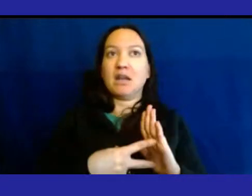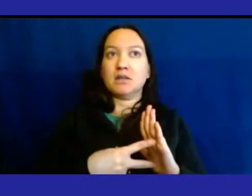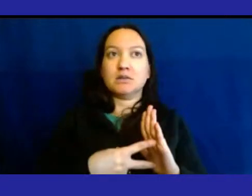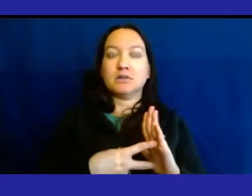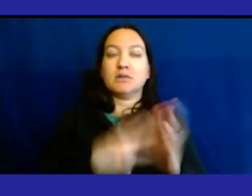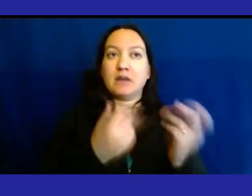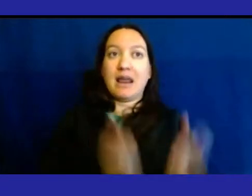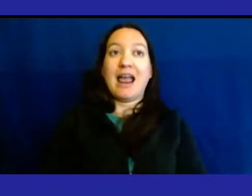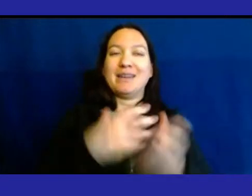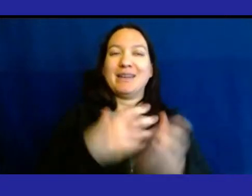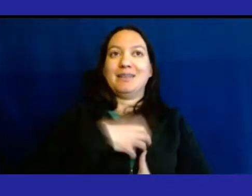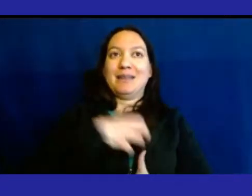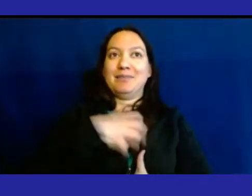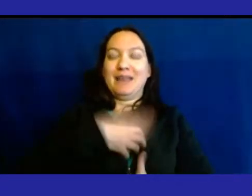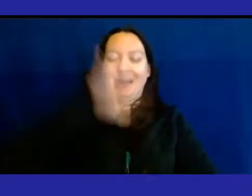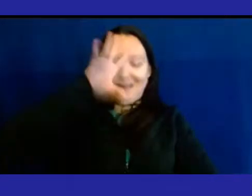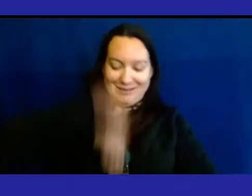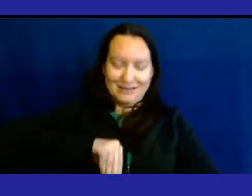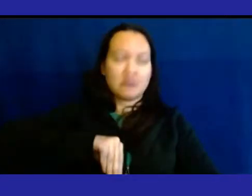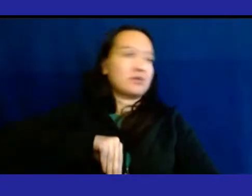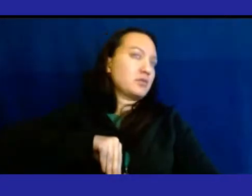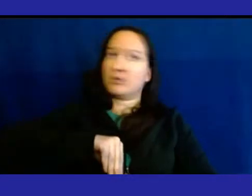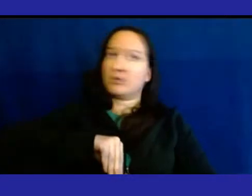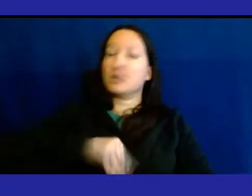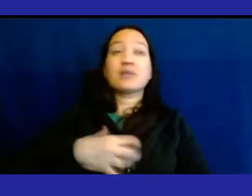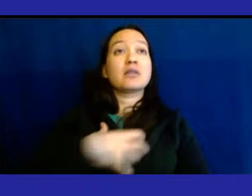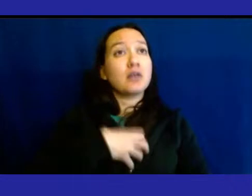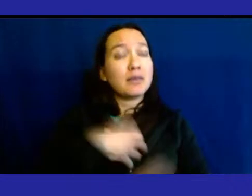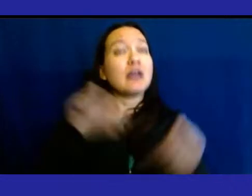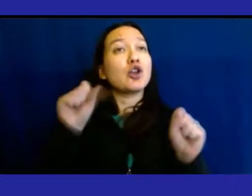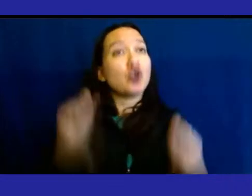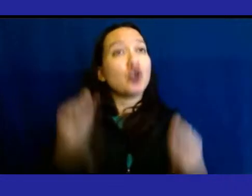of complaints that were received, because a complaint could be